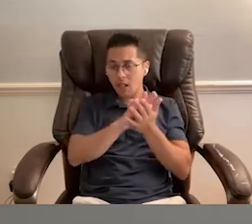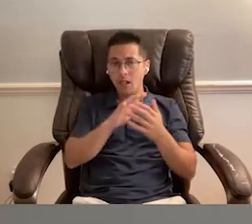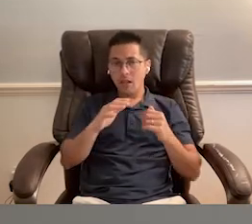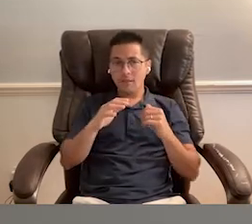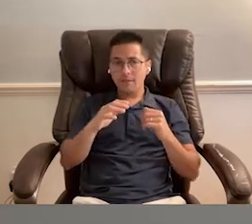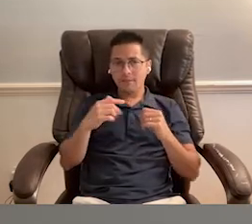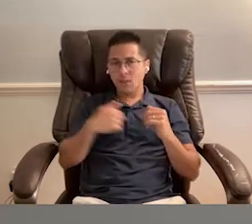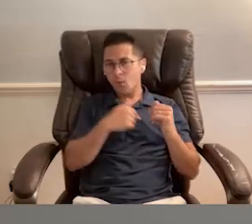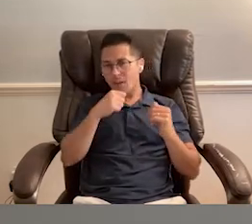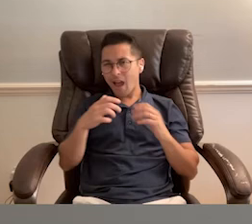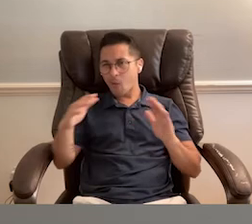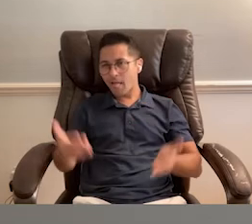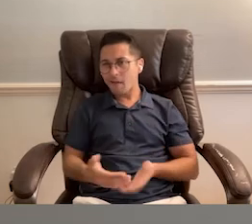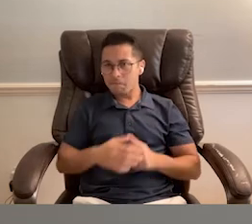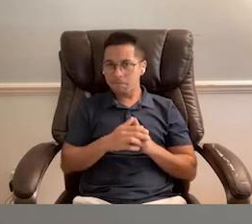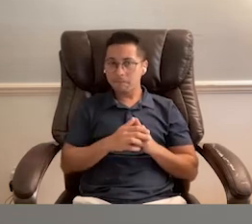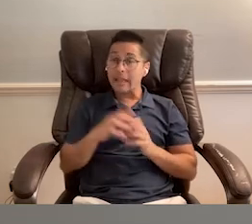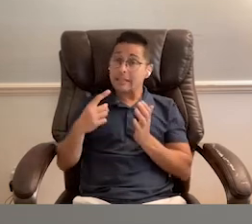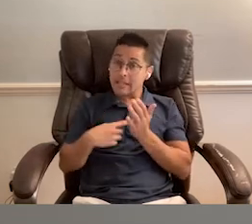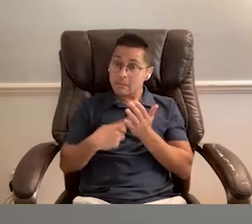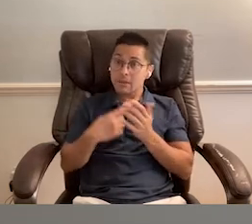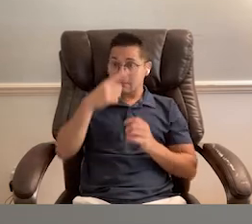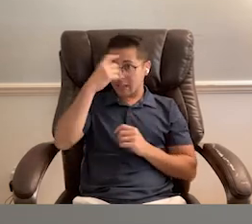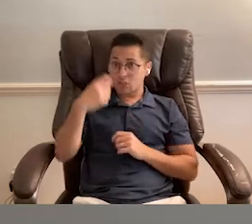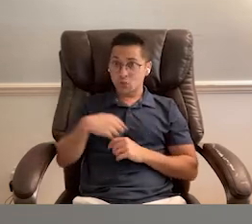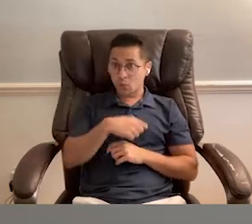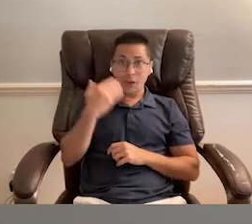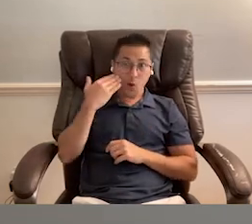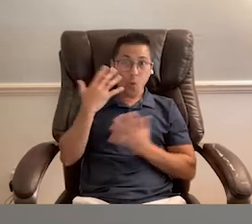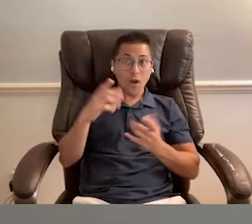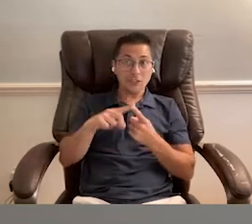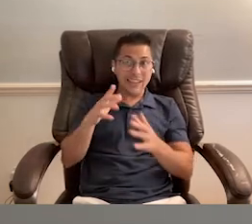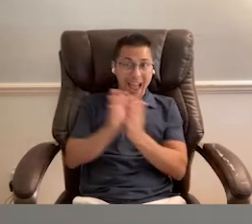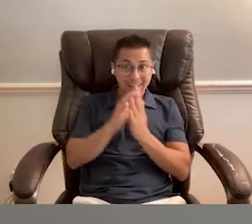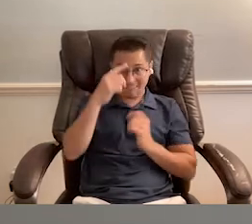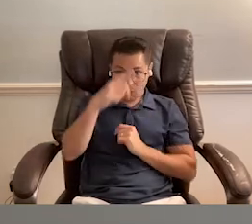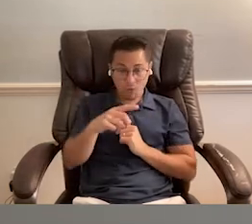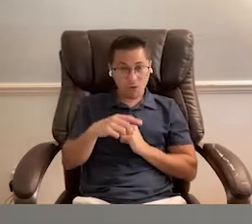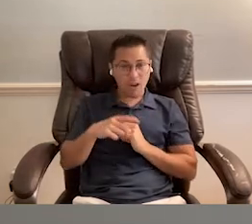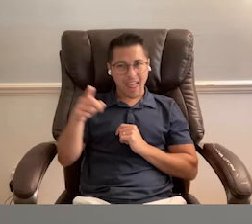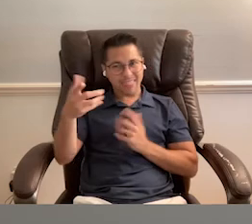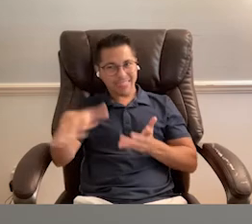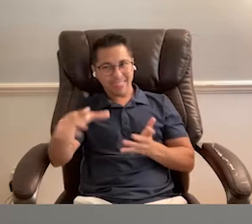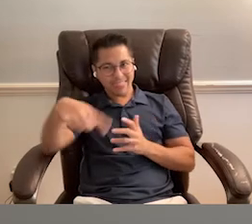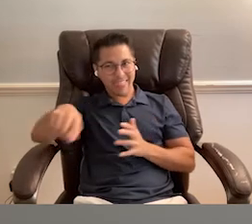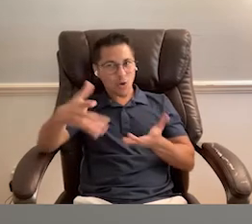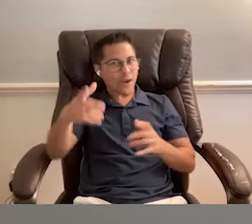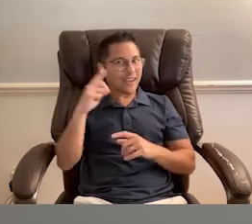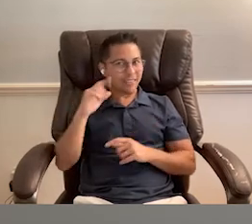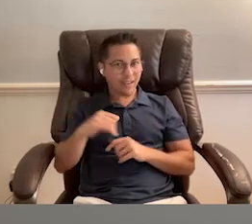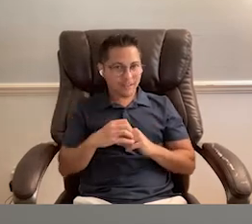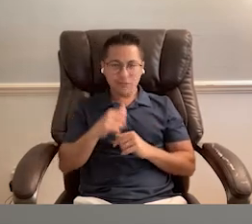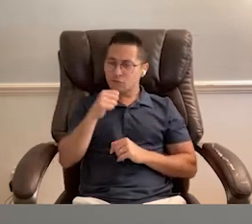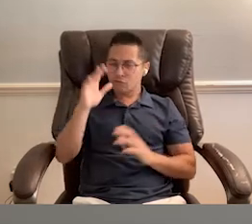we're not welcome. And sometimes it's because we know what to ask and they don't wanna hear that.